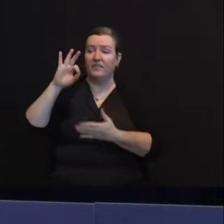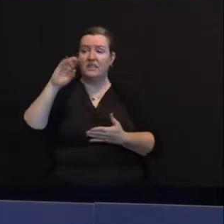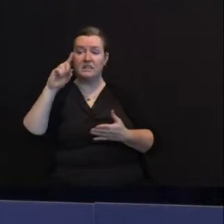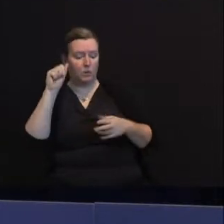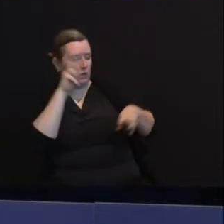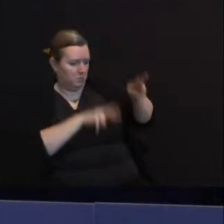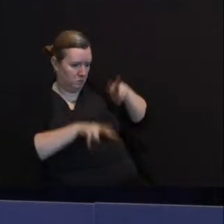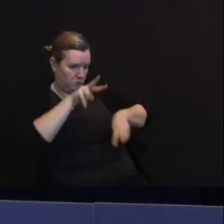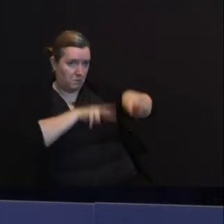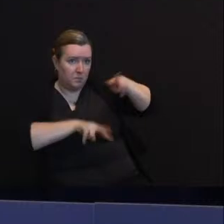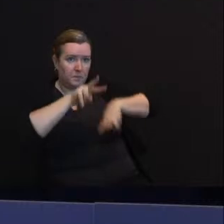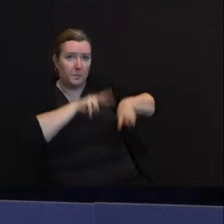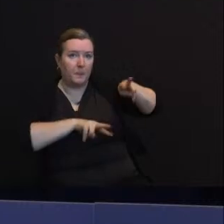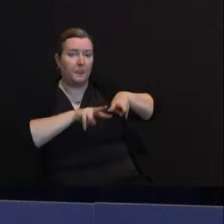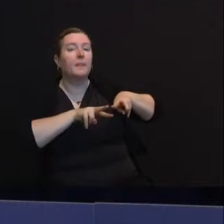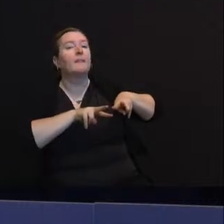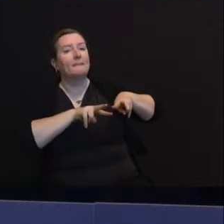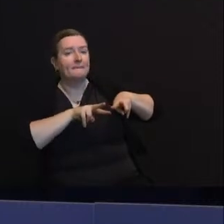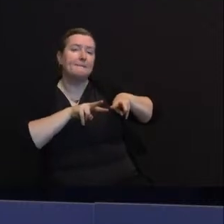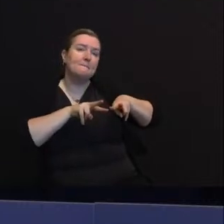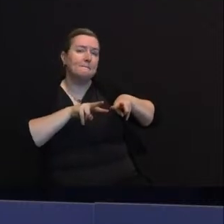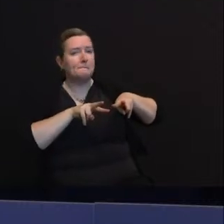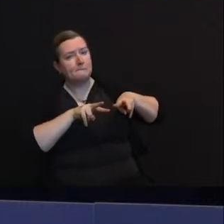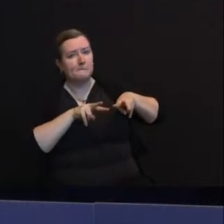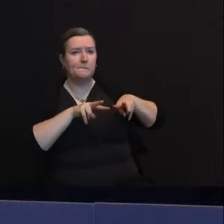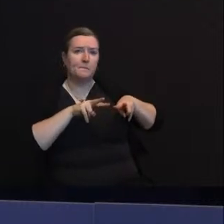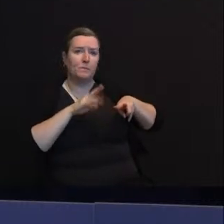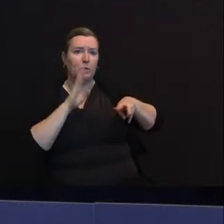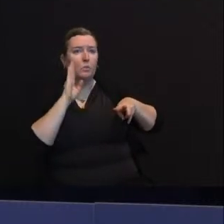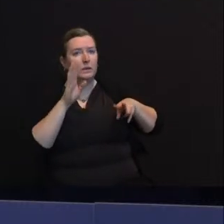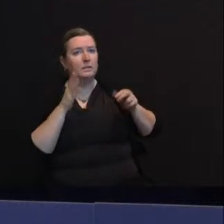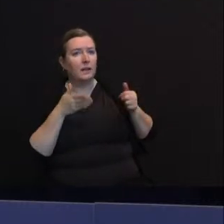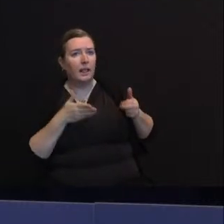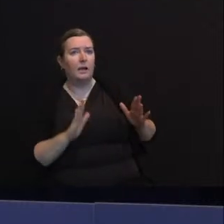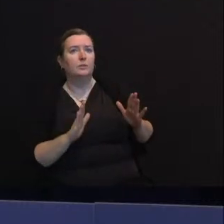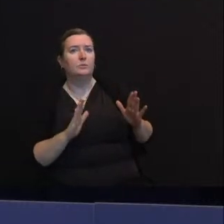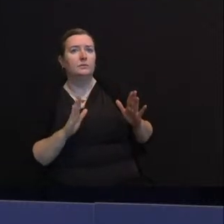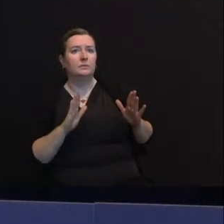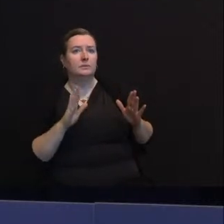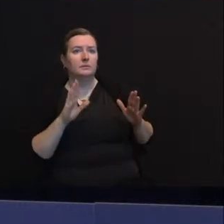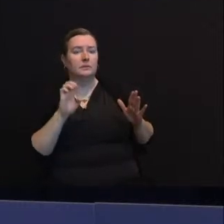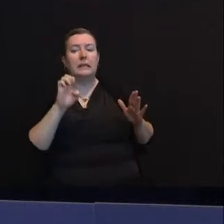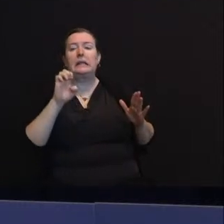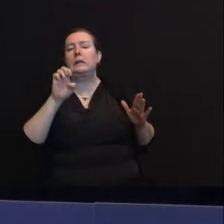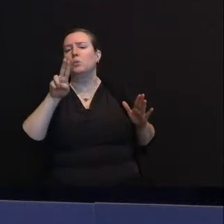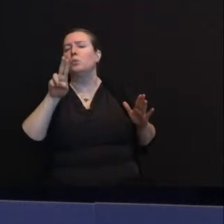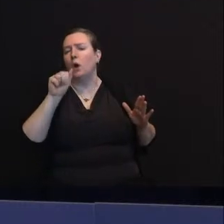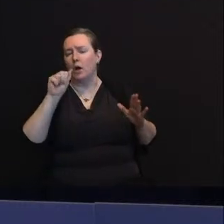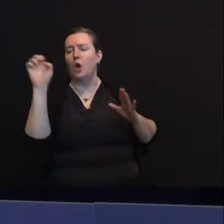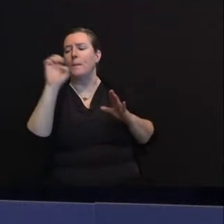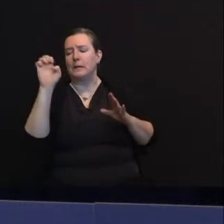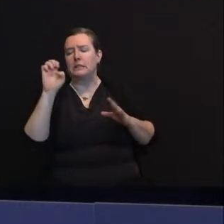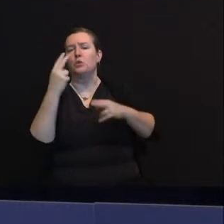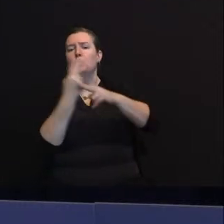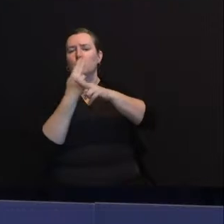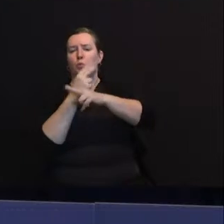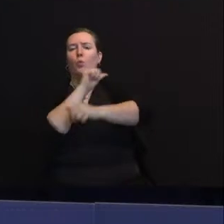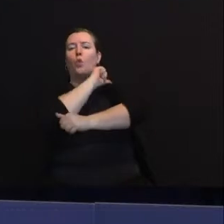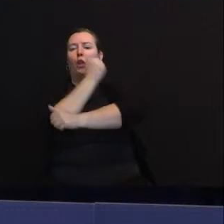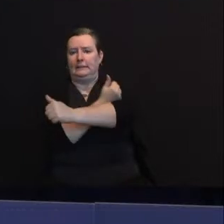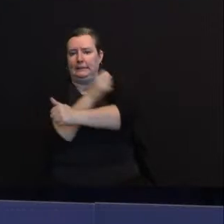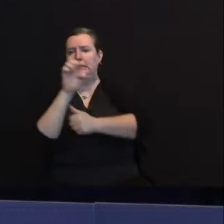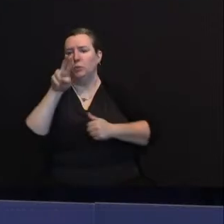to issue an emergency use authorization, an EUA. The Advisory Committee on